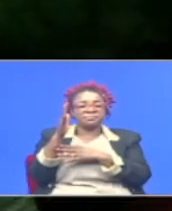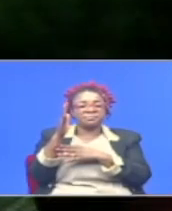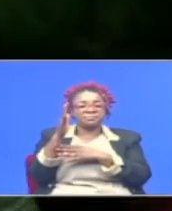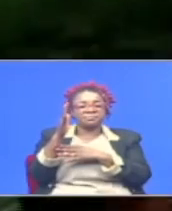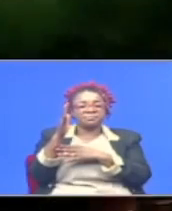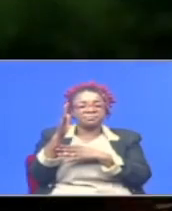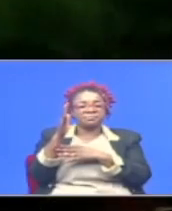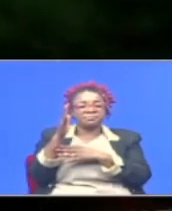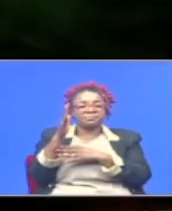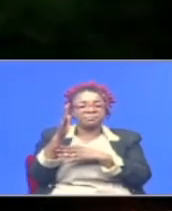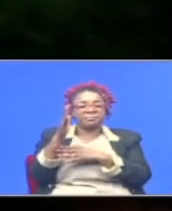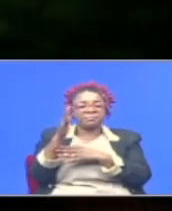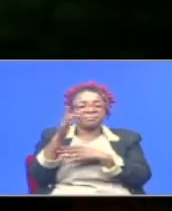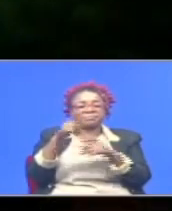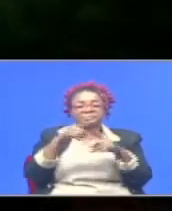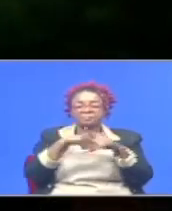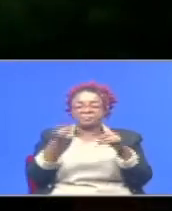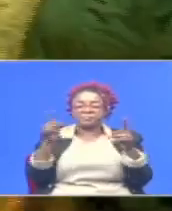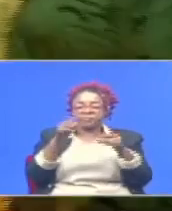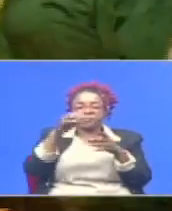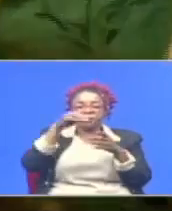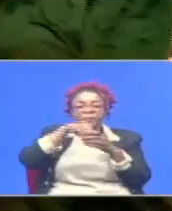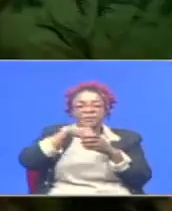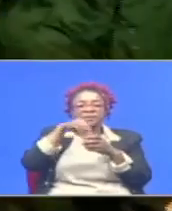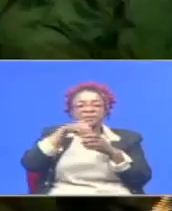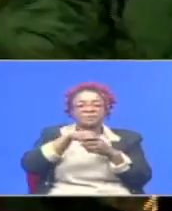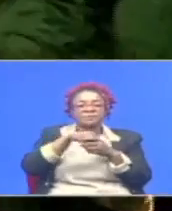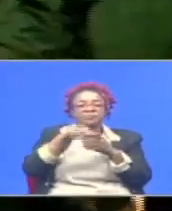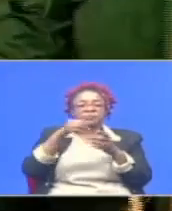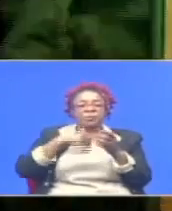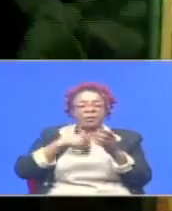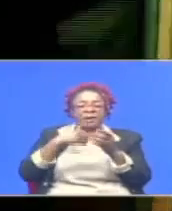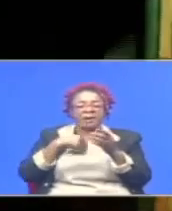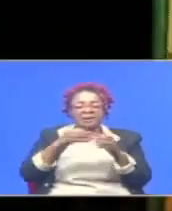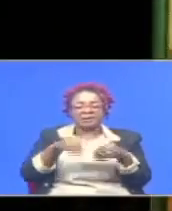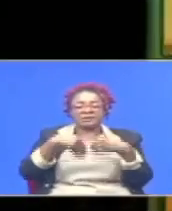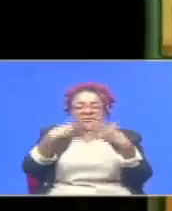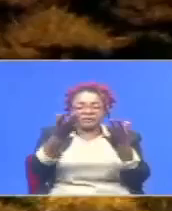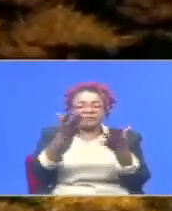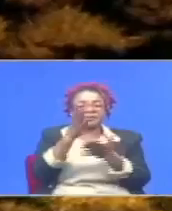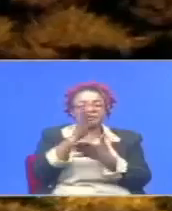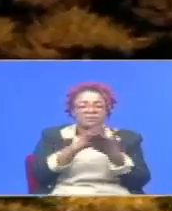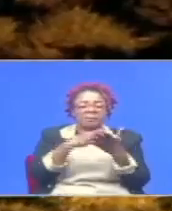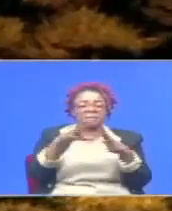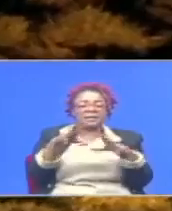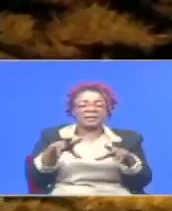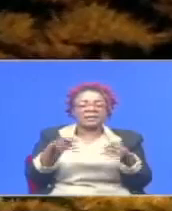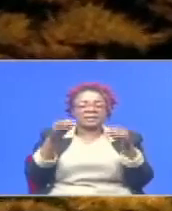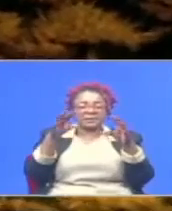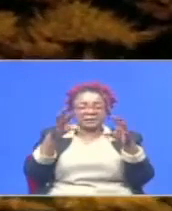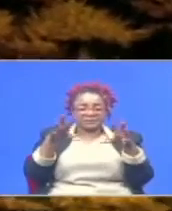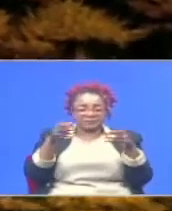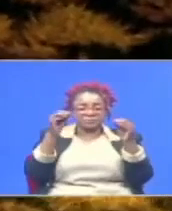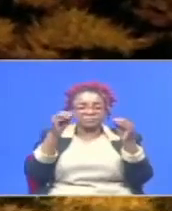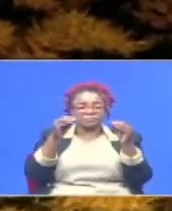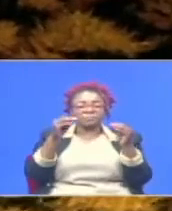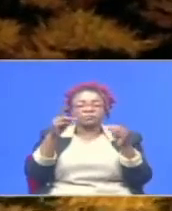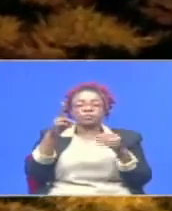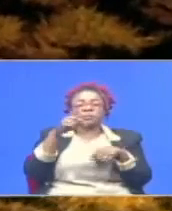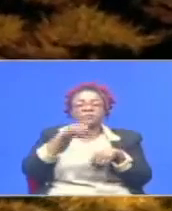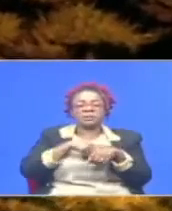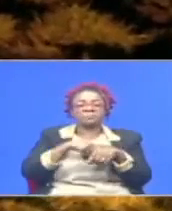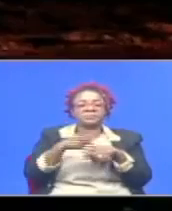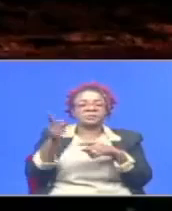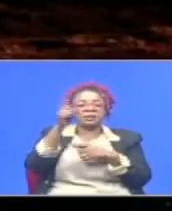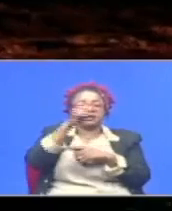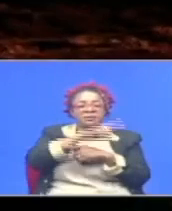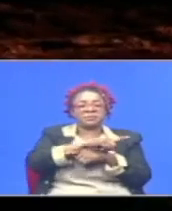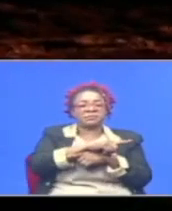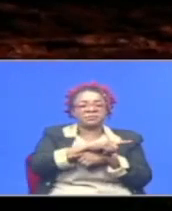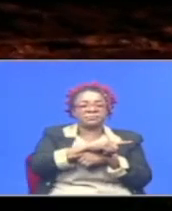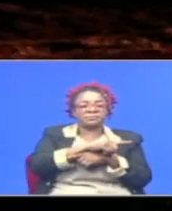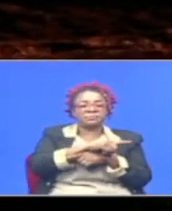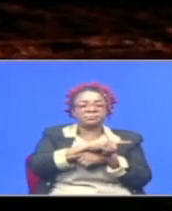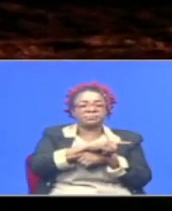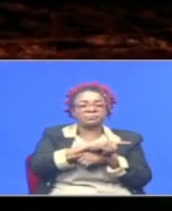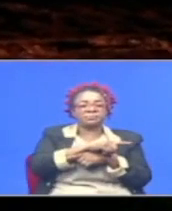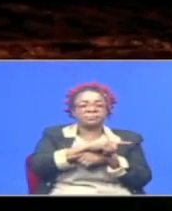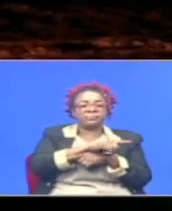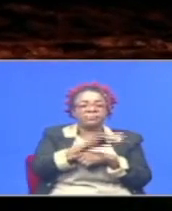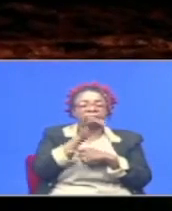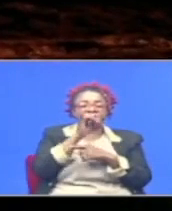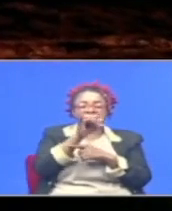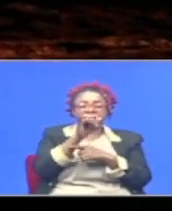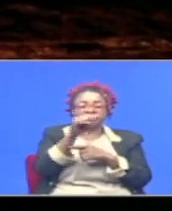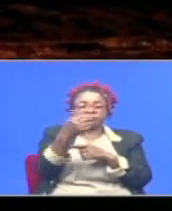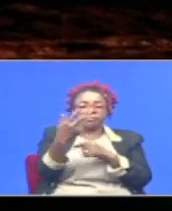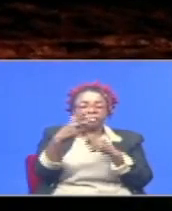But within the conservancy, they are supplemented with loosened grass and pellets twice a day. It's exactly